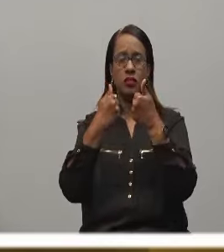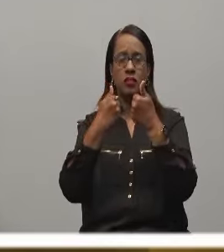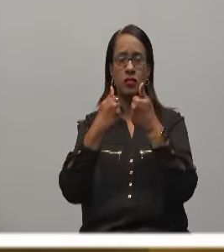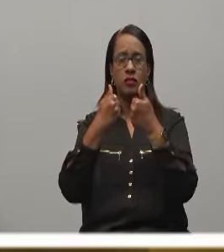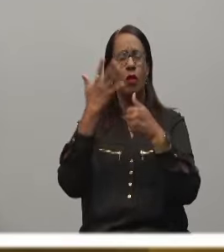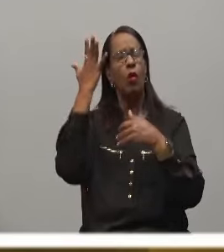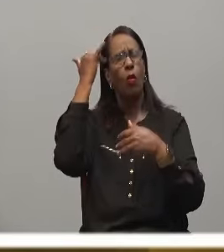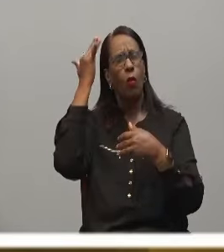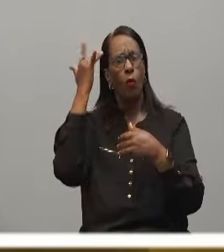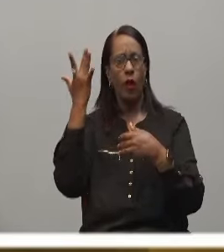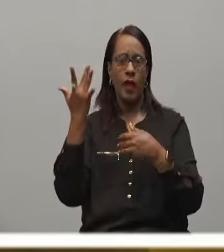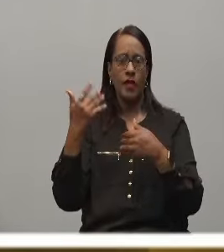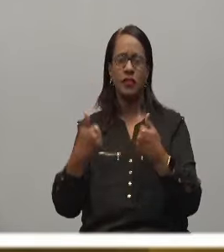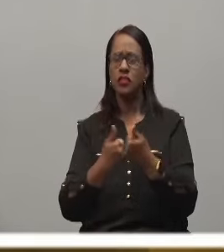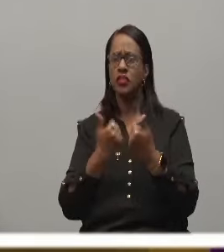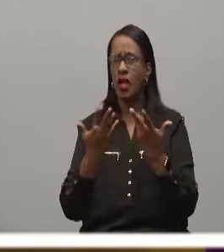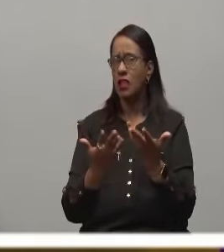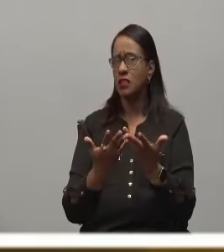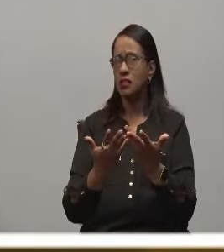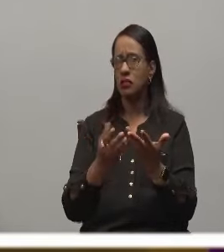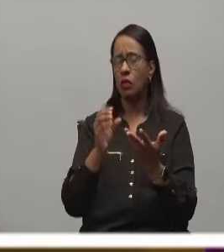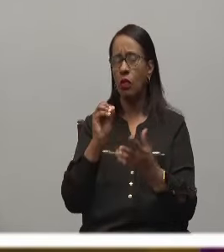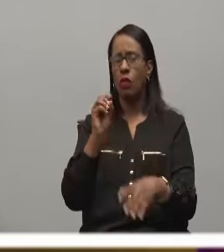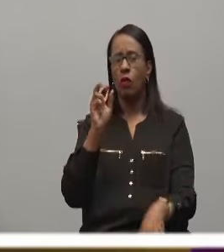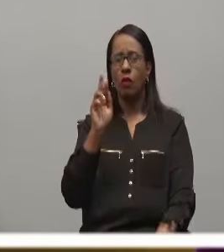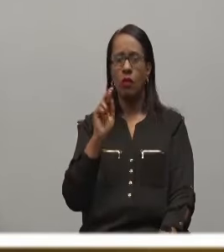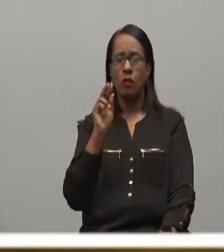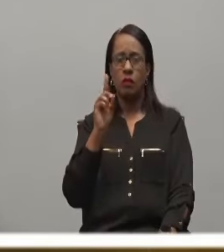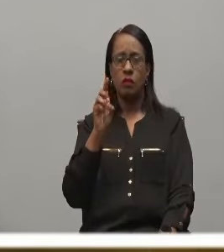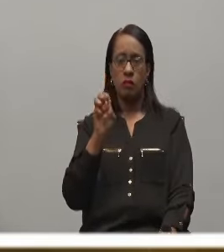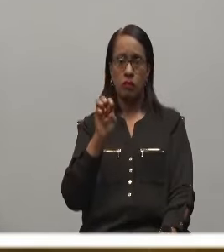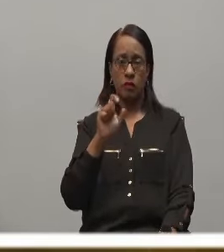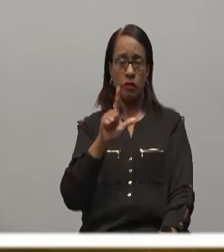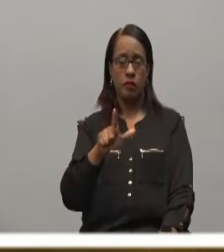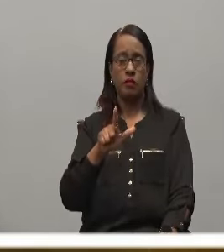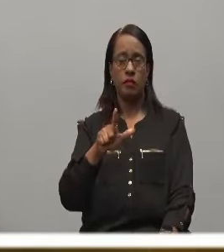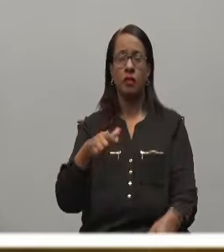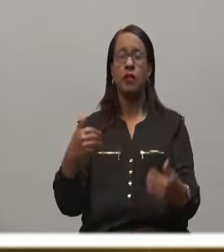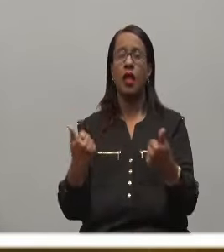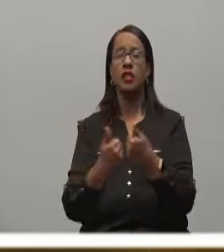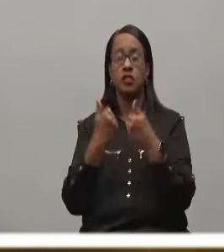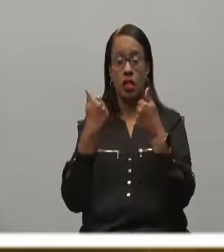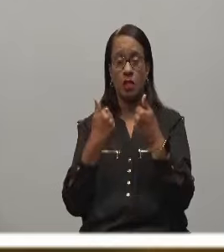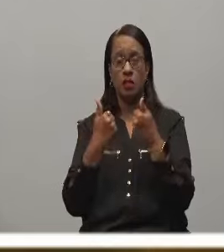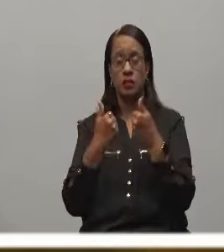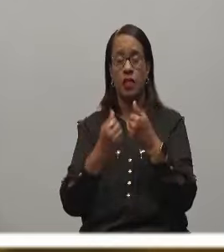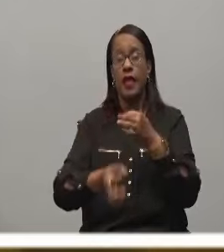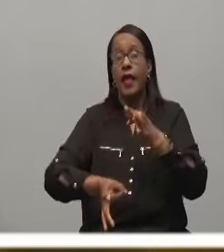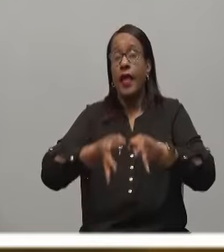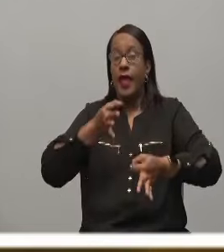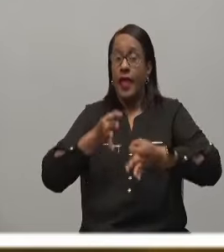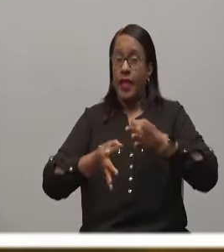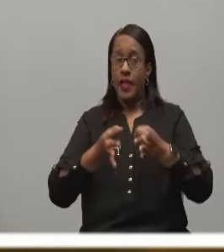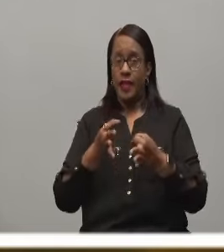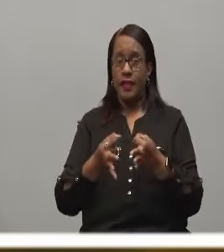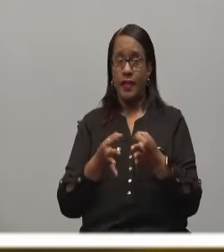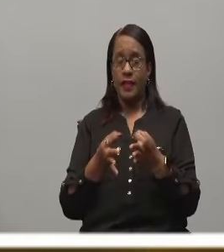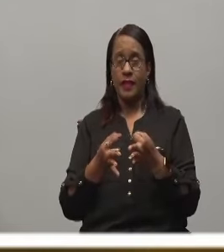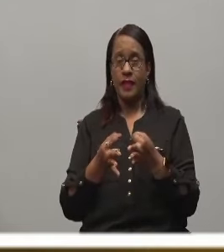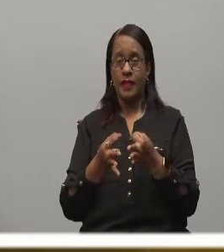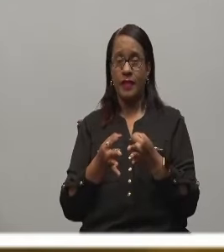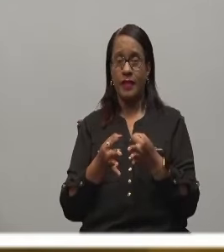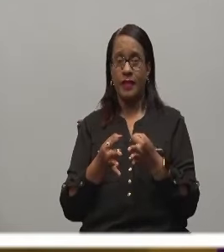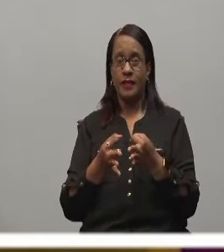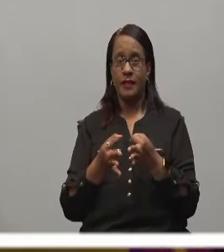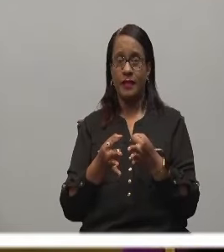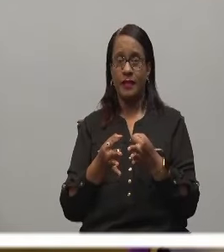Why? You know, we have this thing where we believe if you desire to serve the Lord, everything from then on